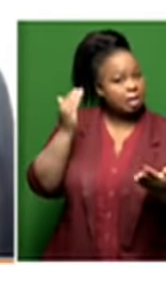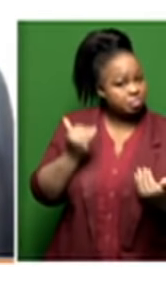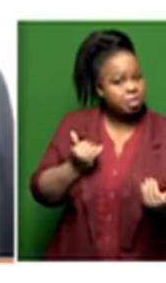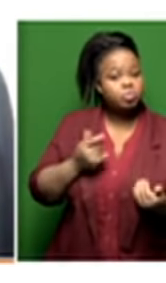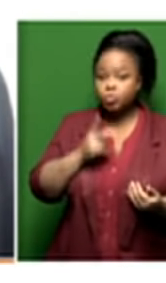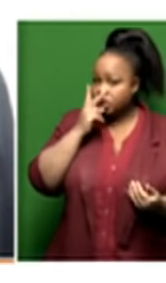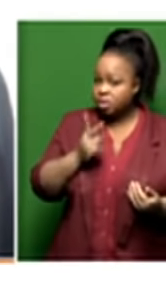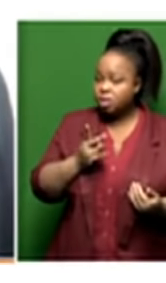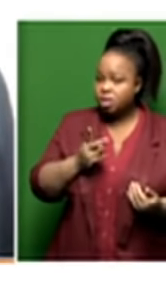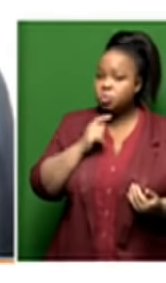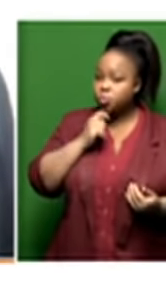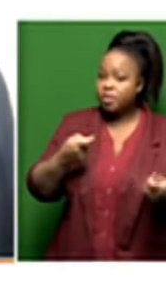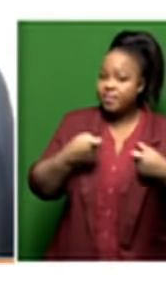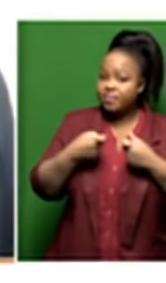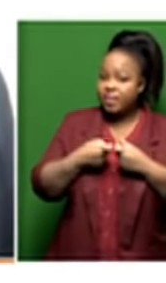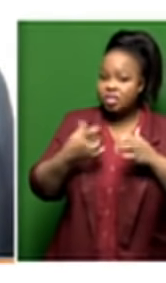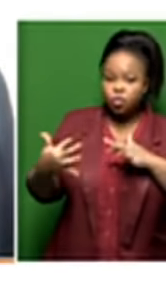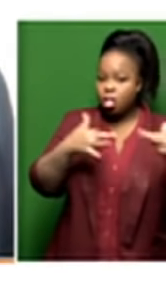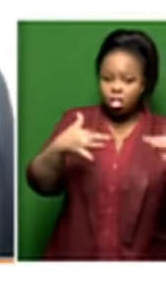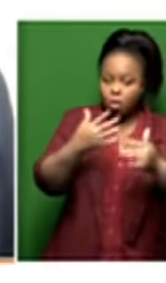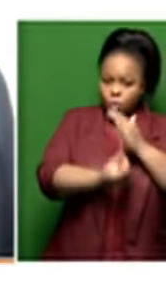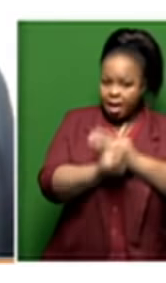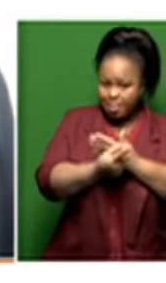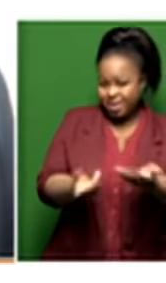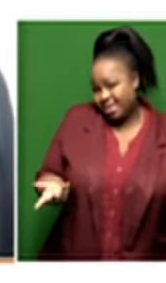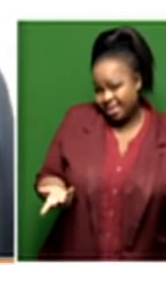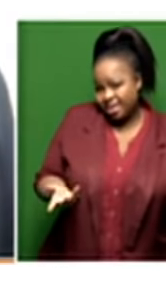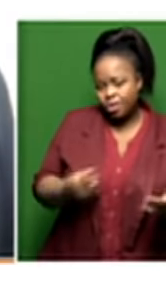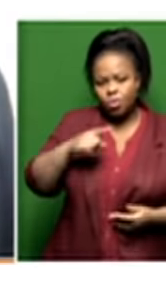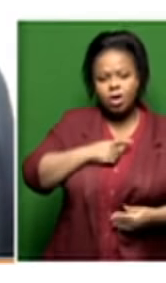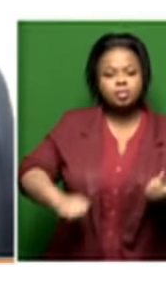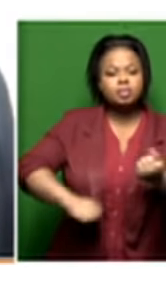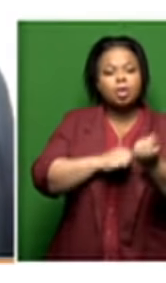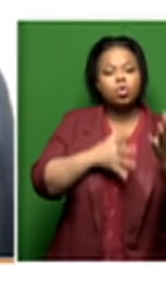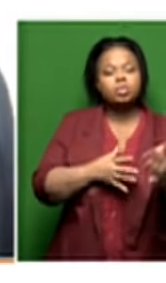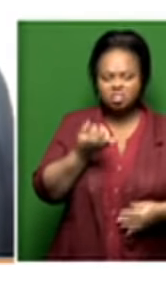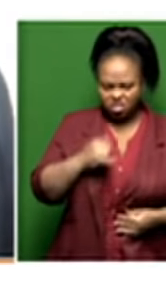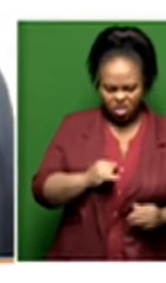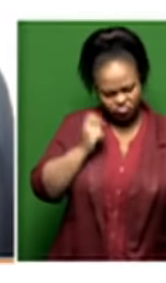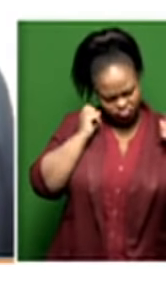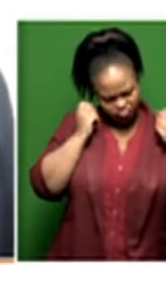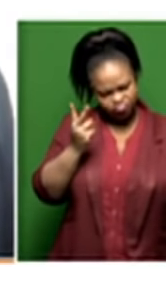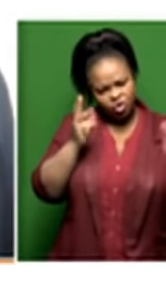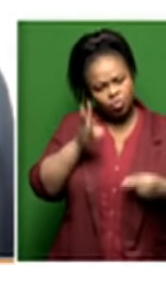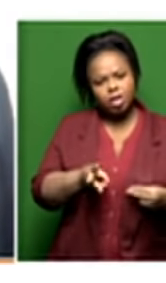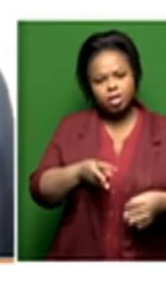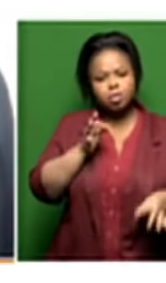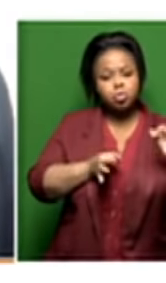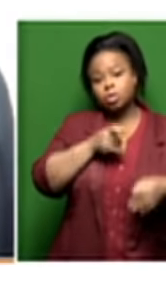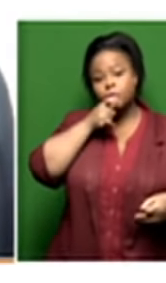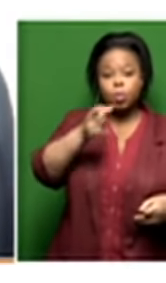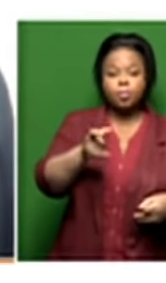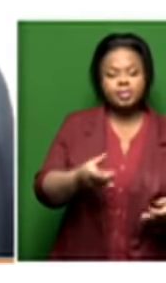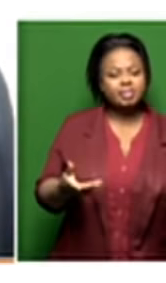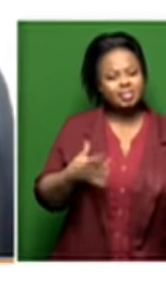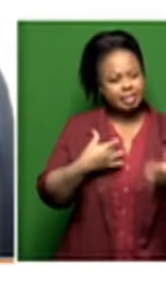to see any sort of pushback from that front, where his supporters will still come out and make political statements